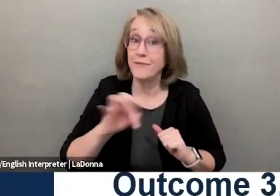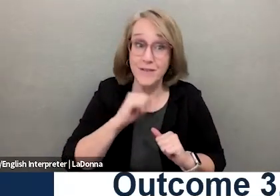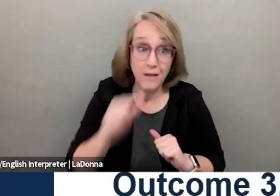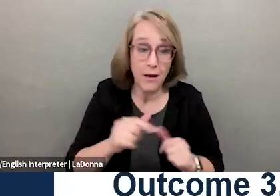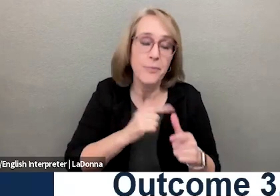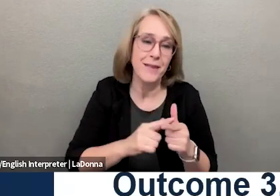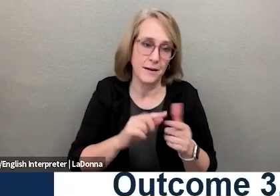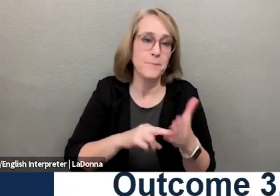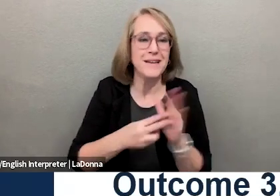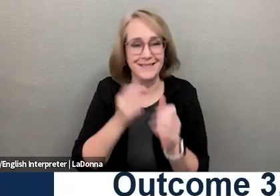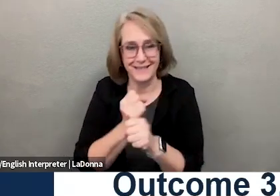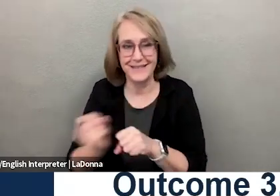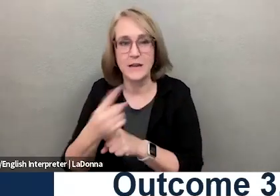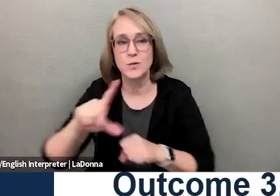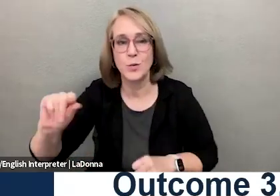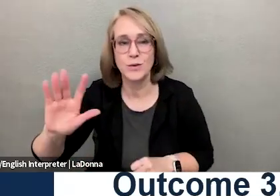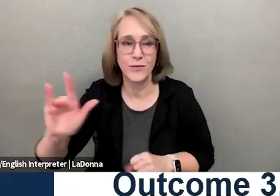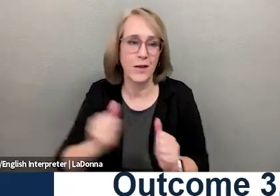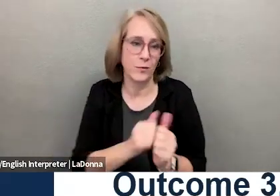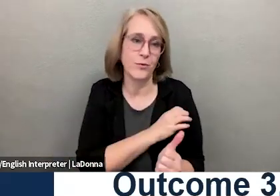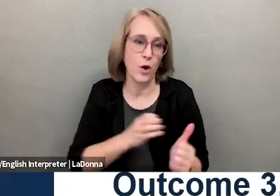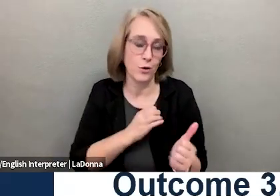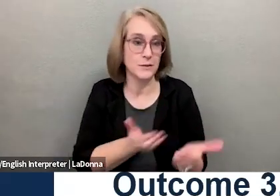your support. Thank you.